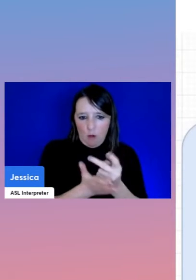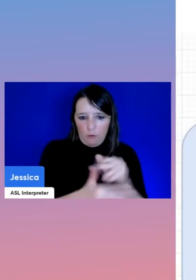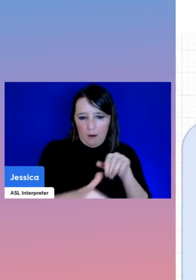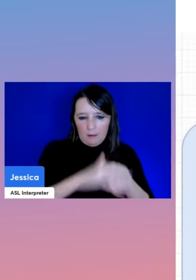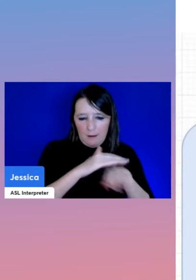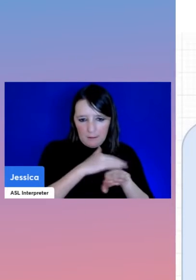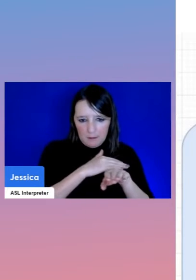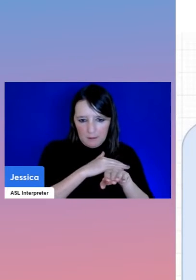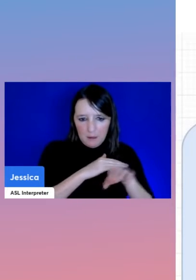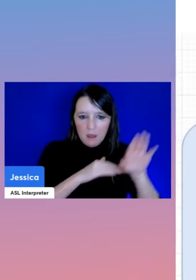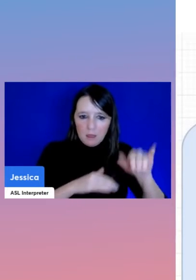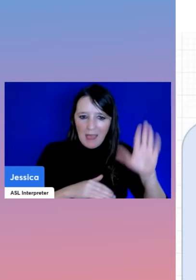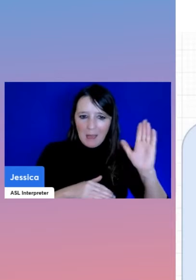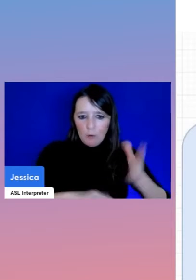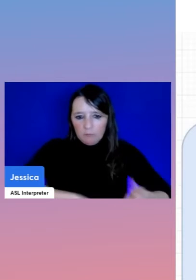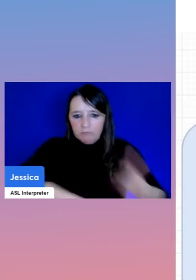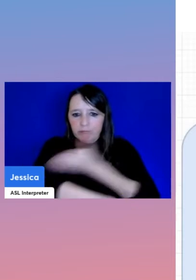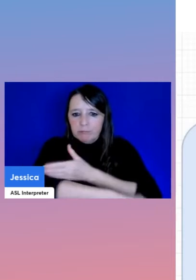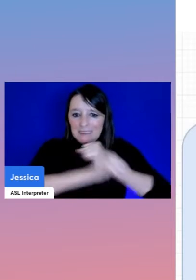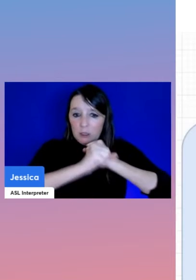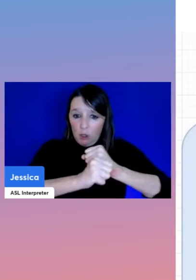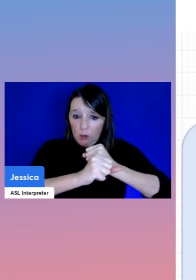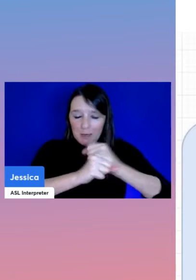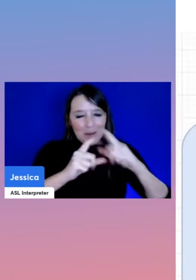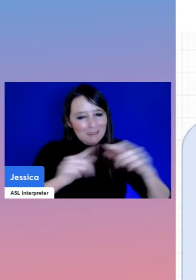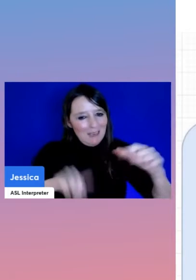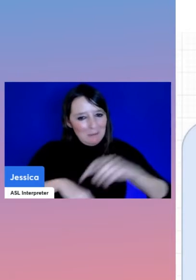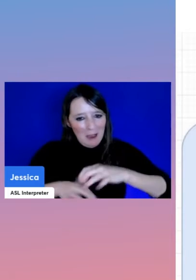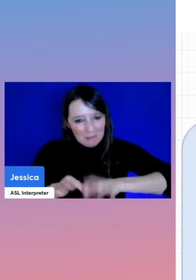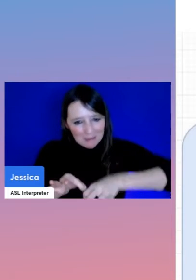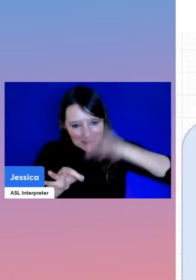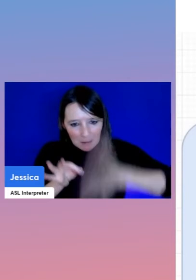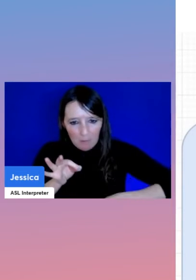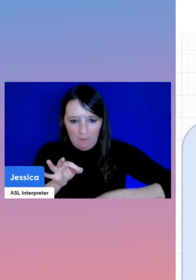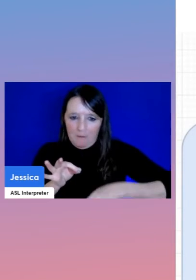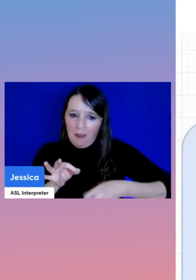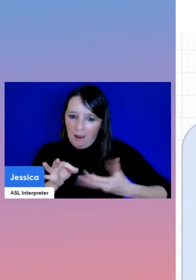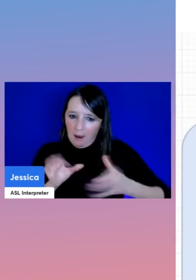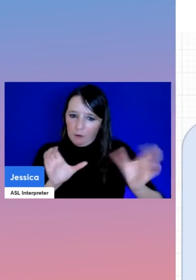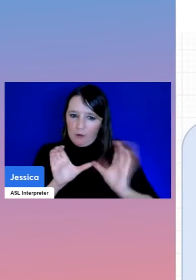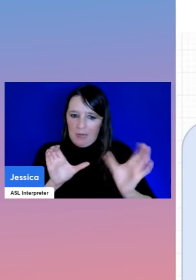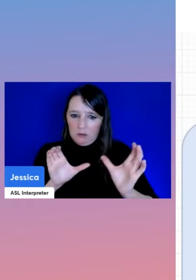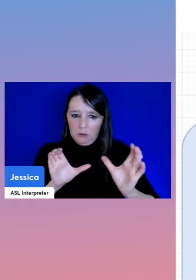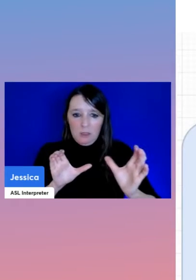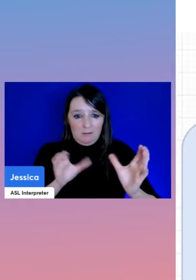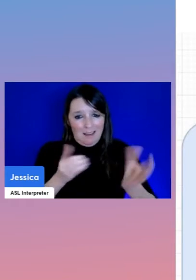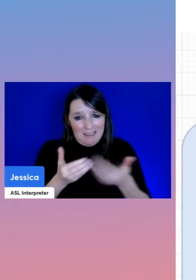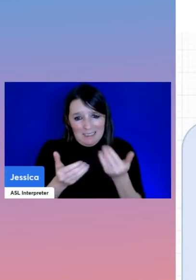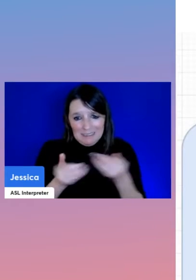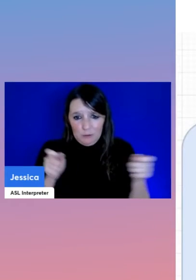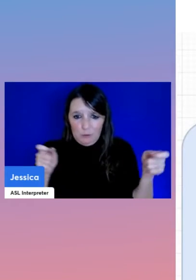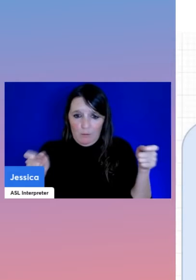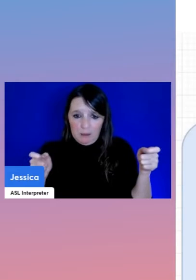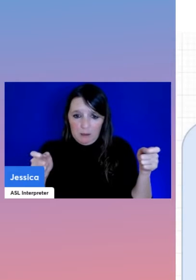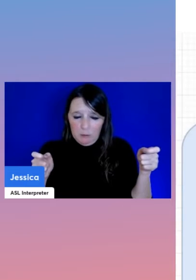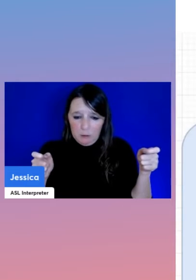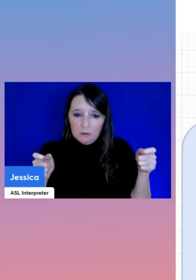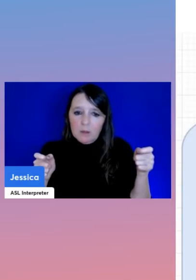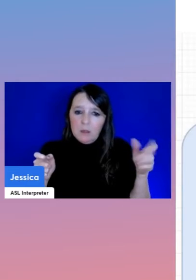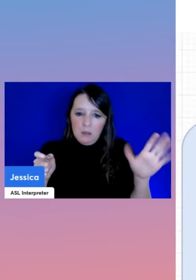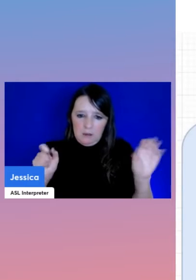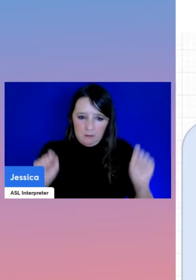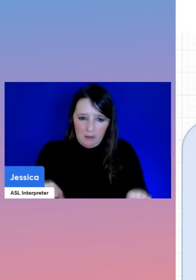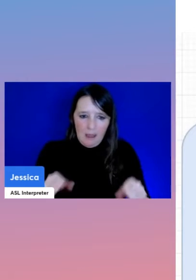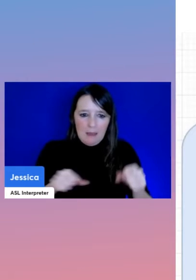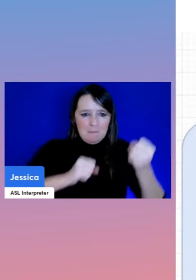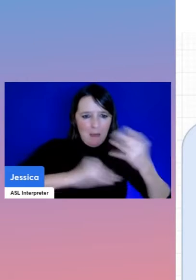enhances security but also simplifies credential rotation and management. integrating seamlessly with multiple